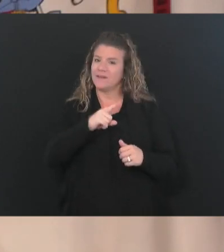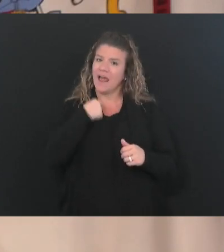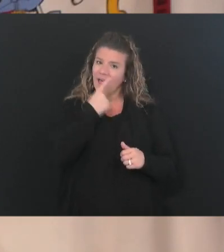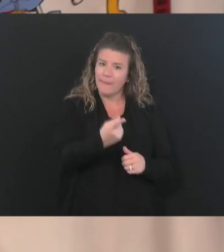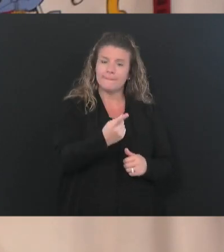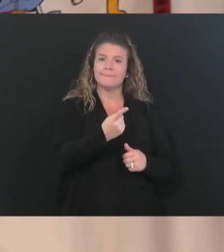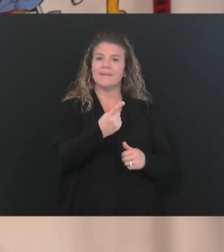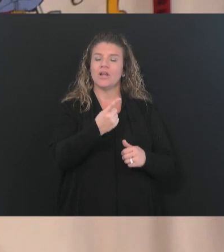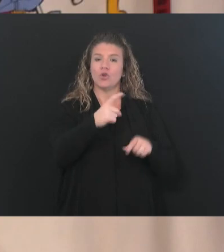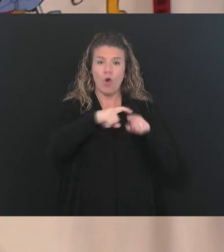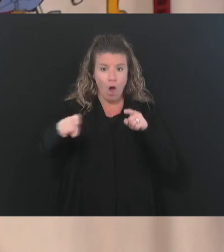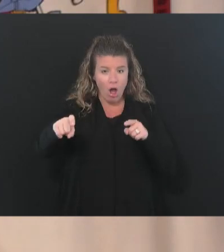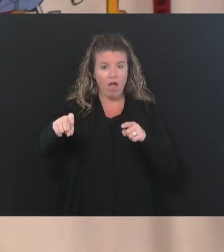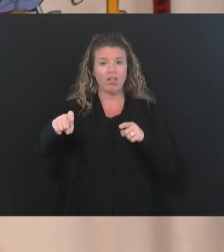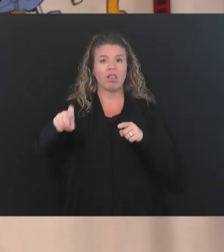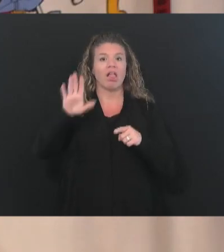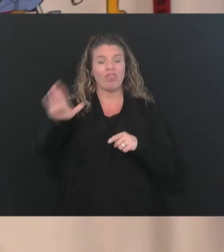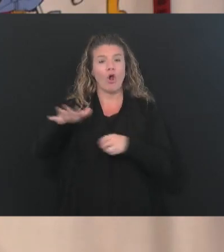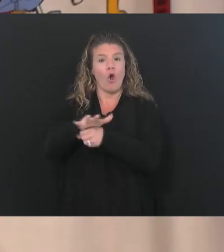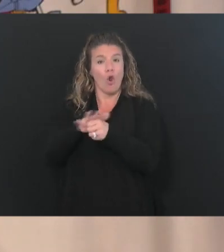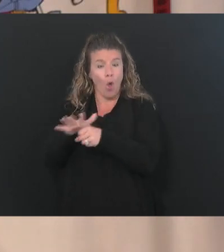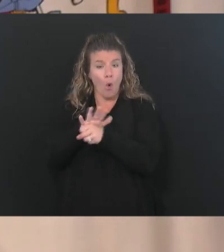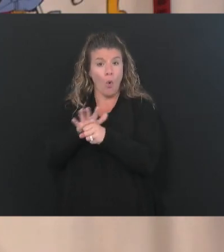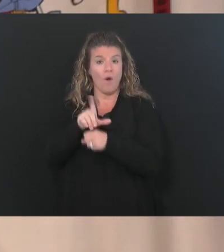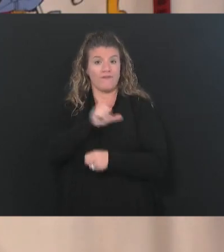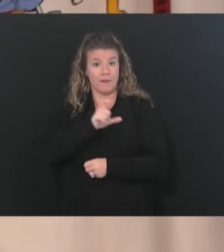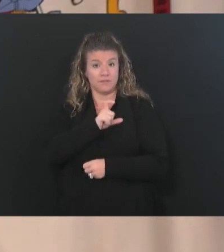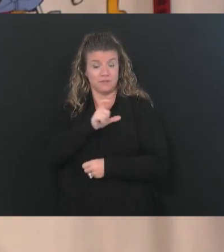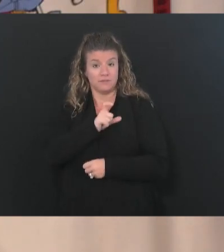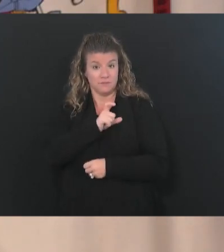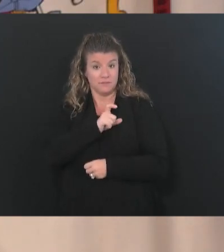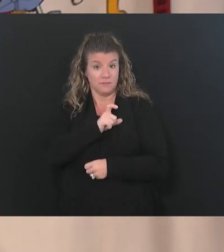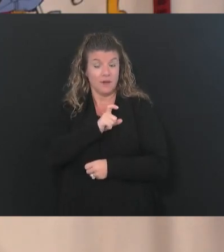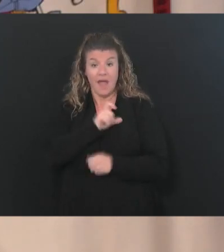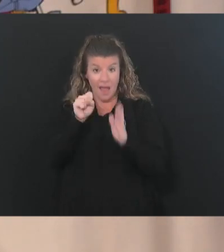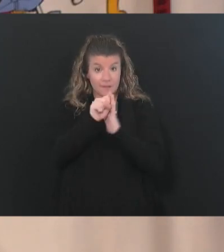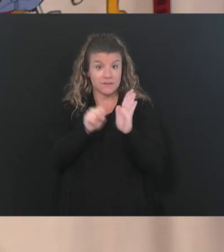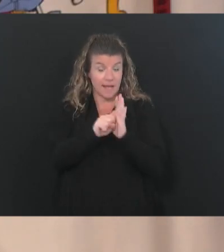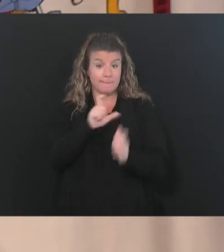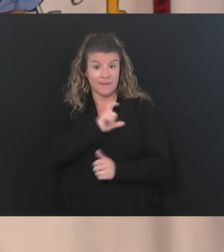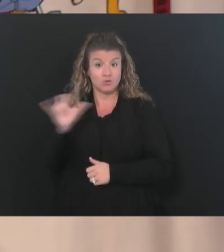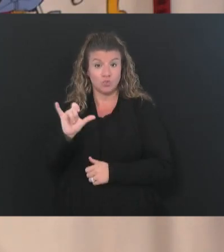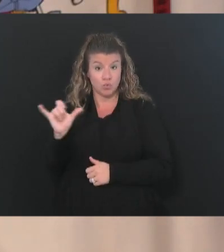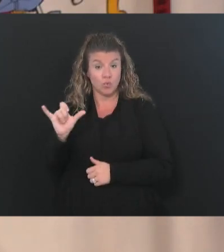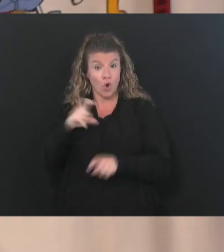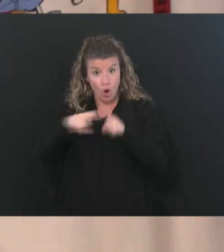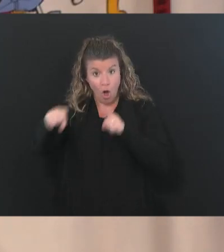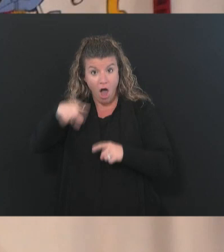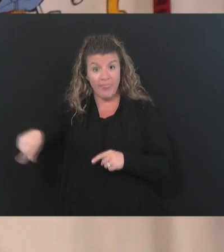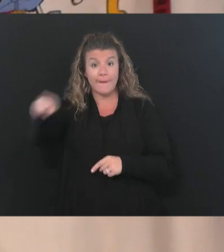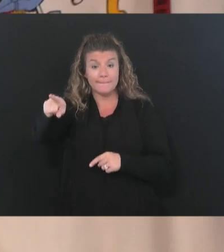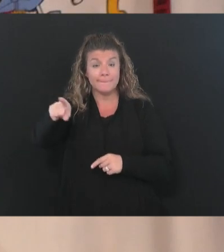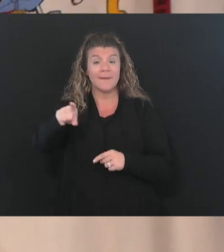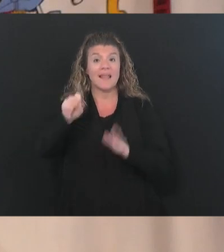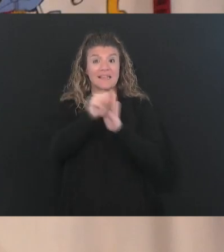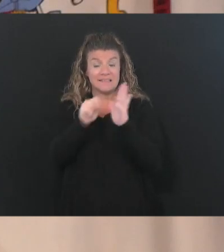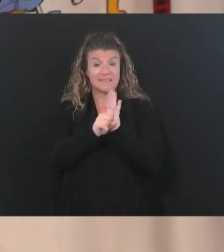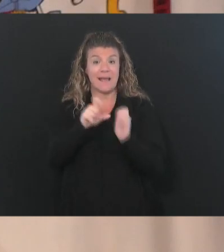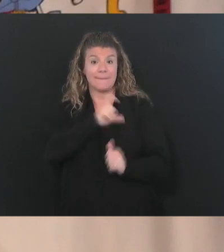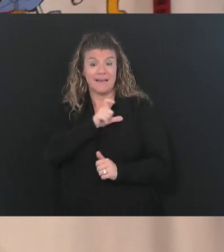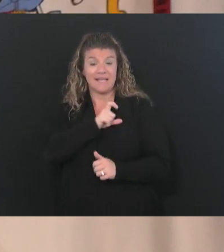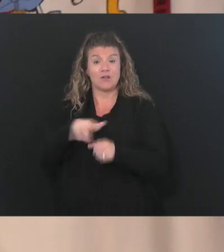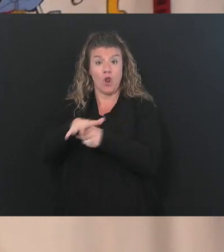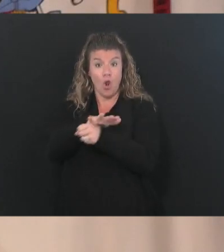them to call their local officials as well as the state police. And then the state police or the